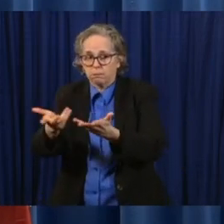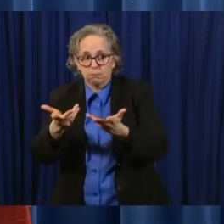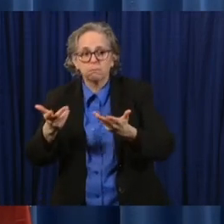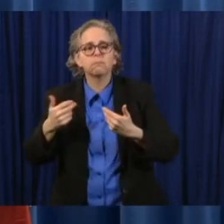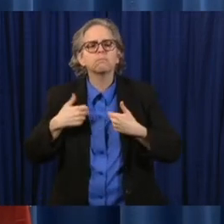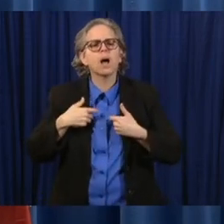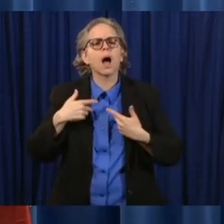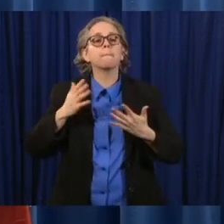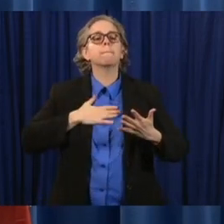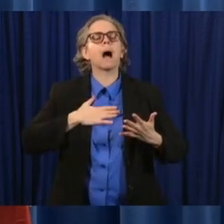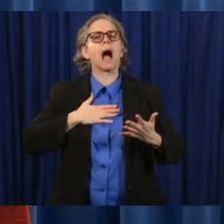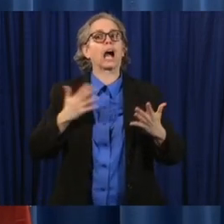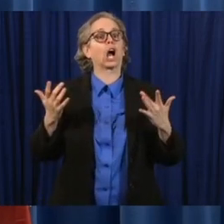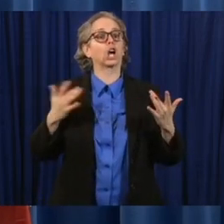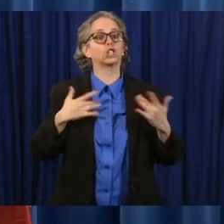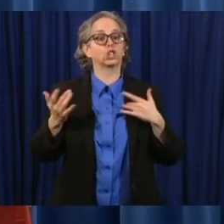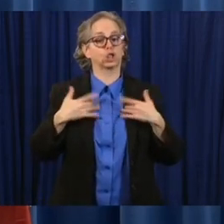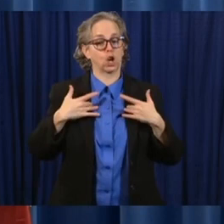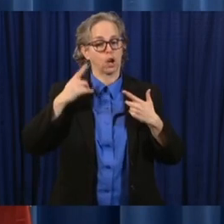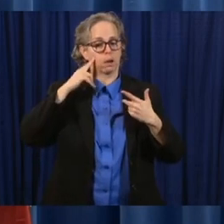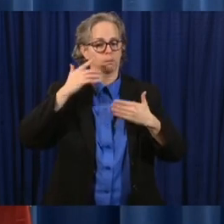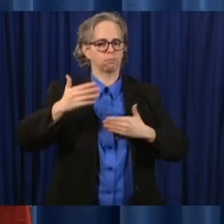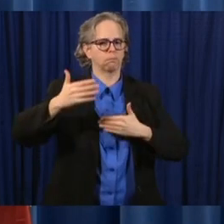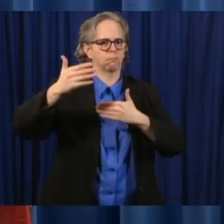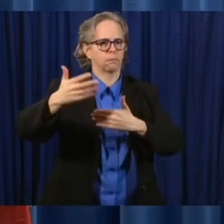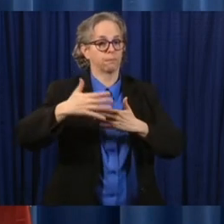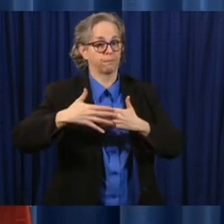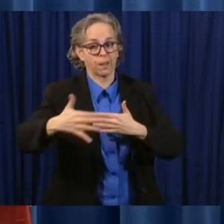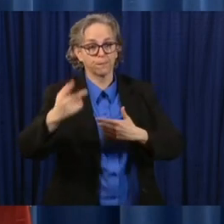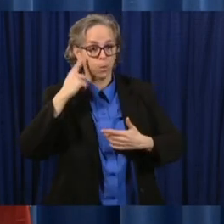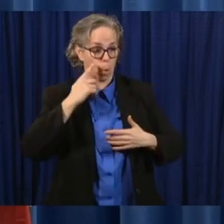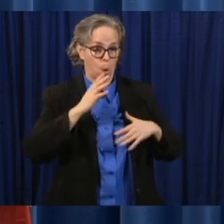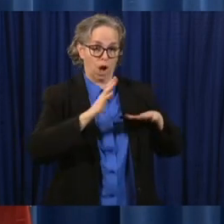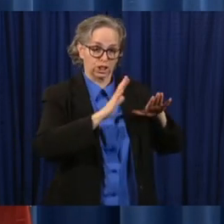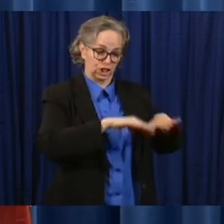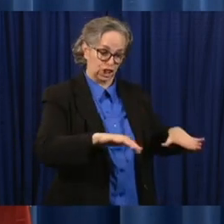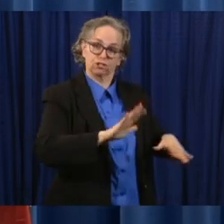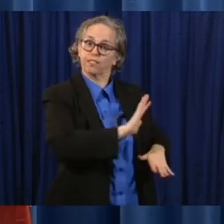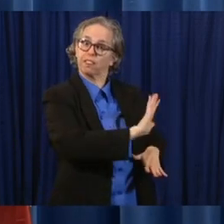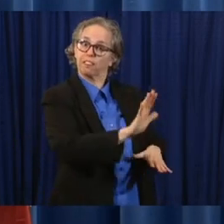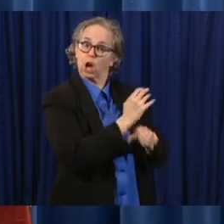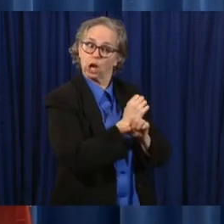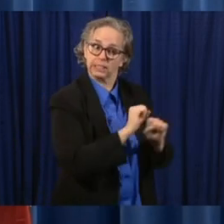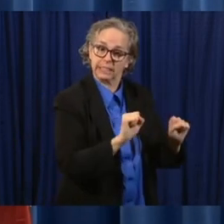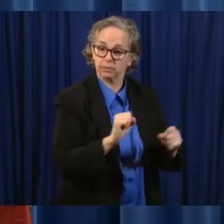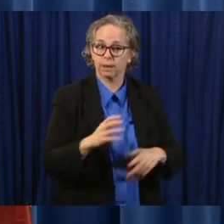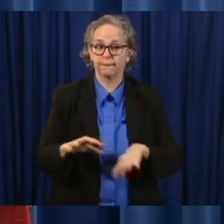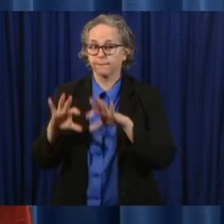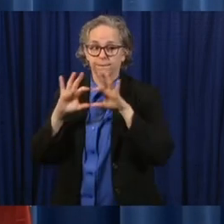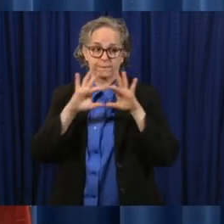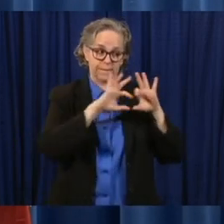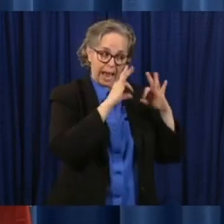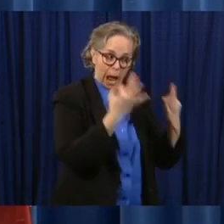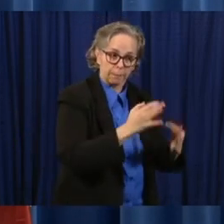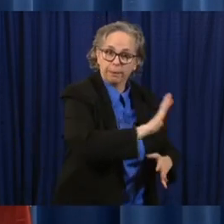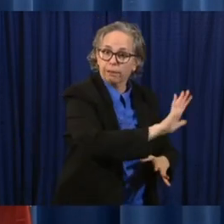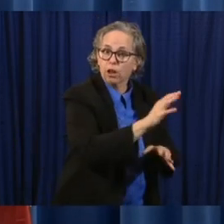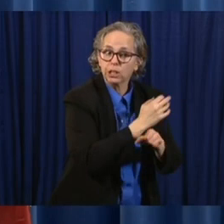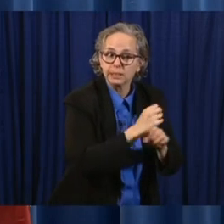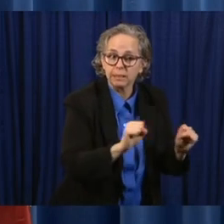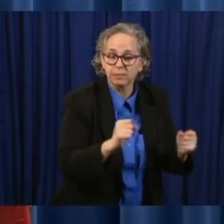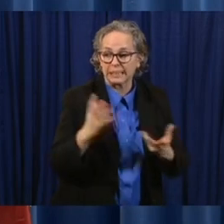forward. Safety of the children, safety of families, safety of parents, safety of teachers, obviously,